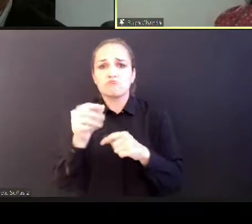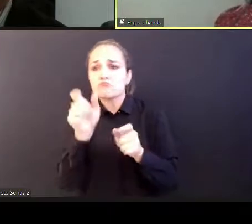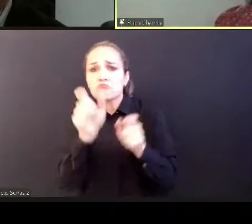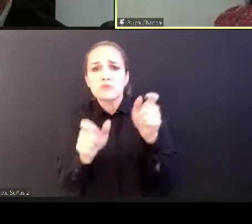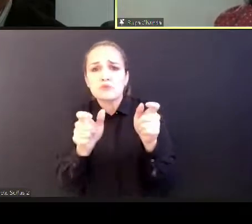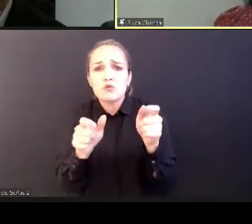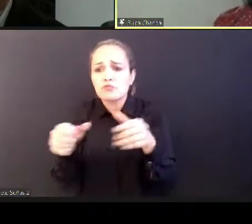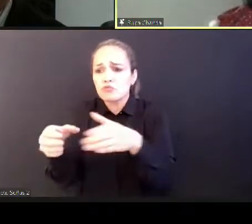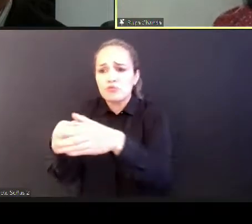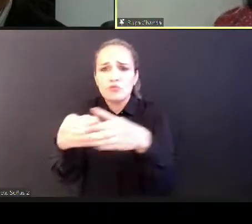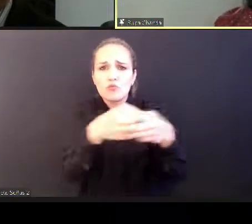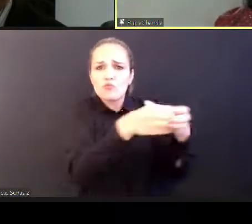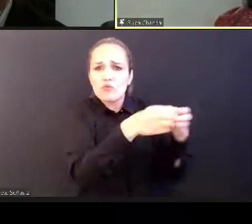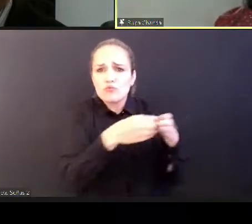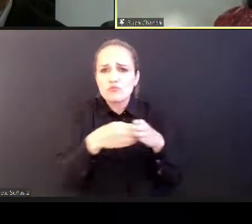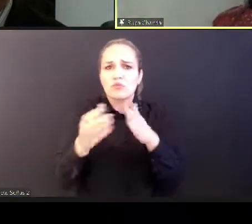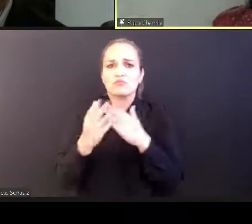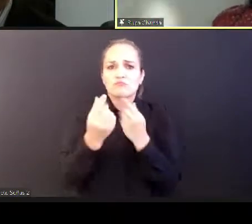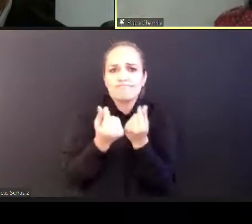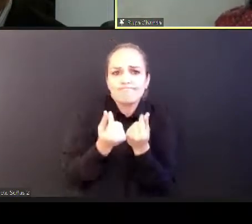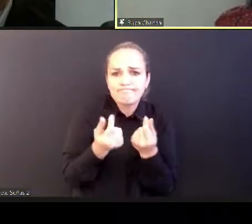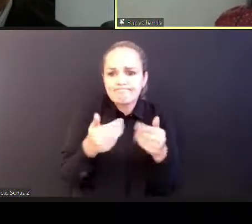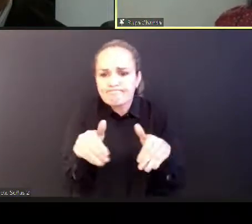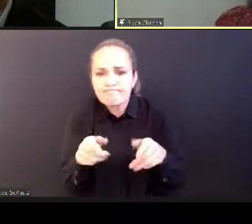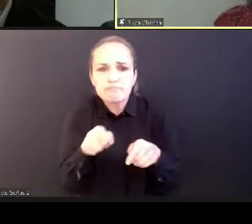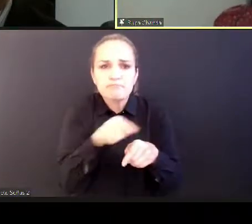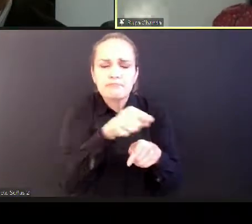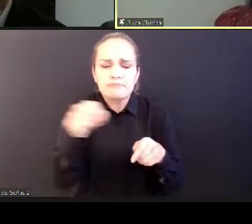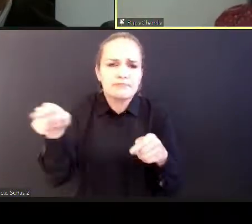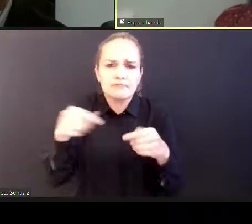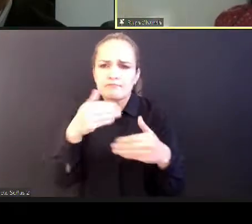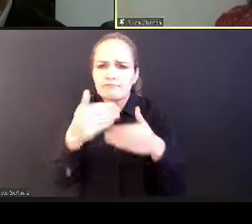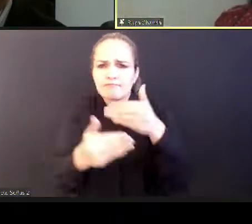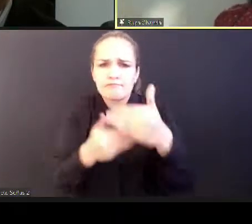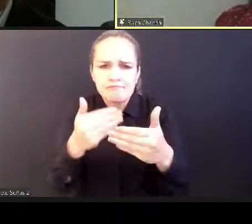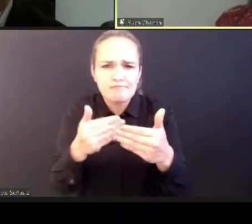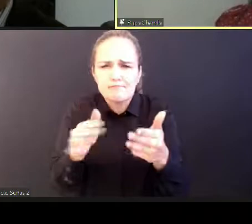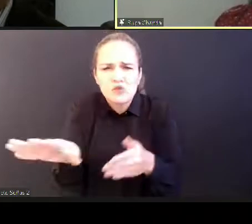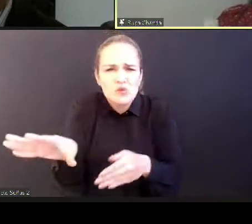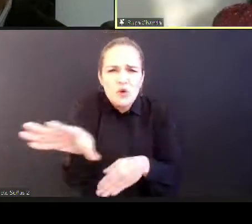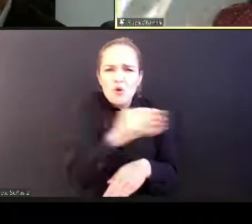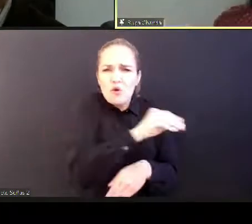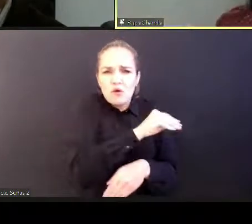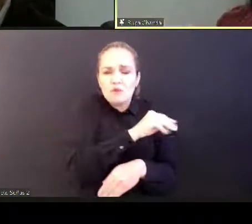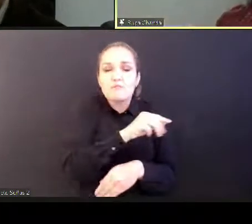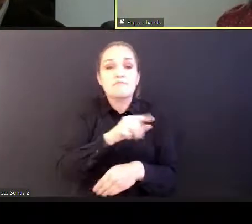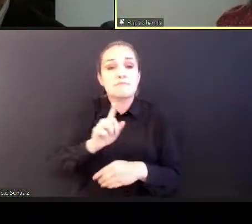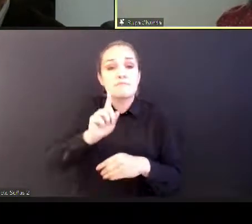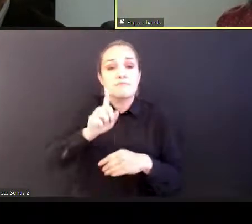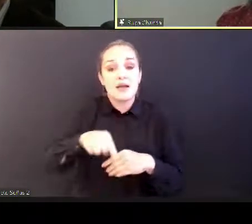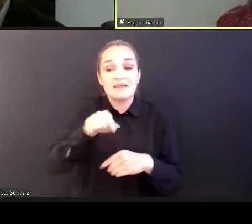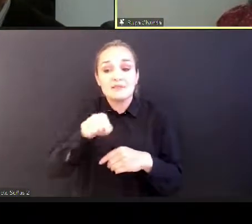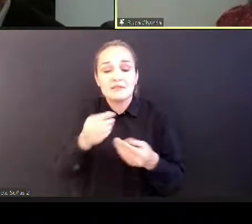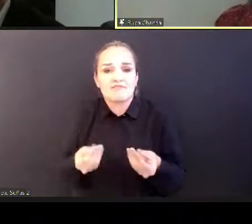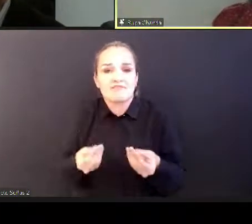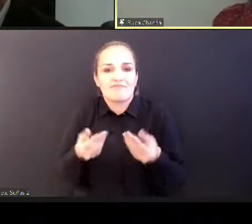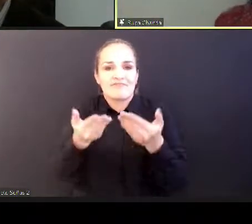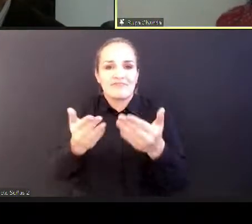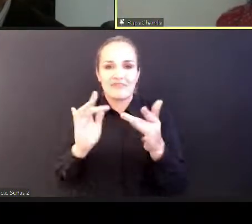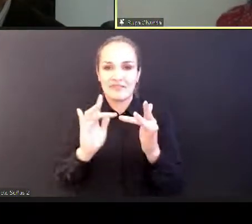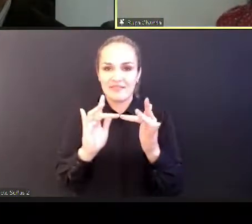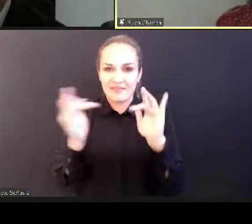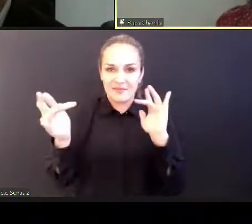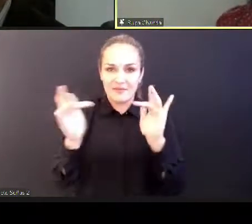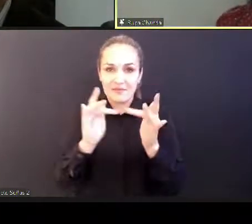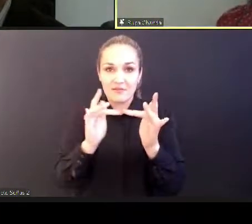a question of how well they're able to integrate the adoption of digital technologies, basically in different sectors of the economy.